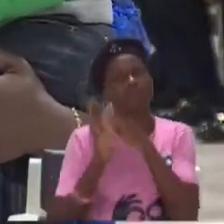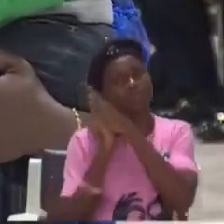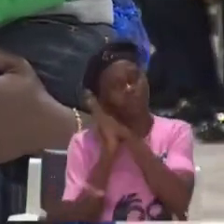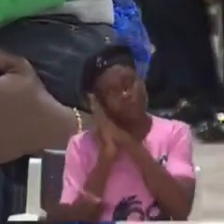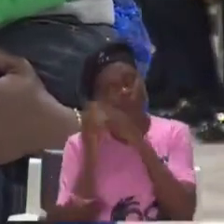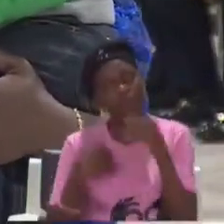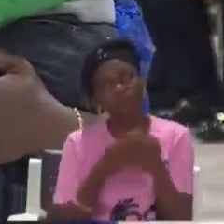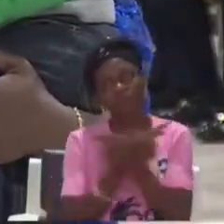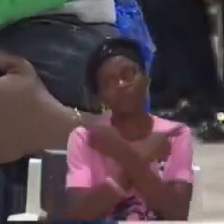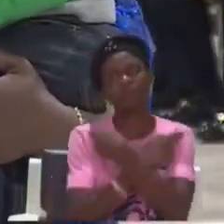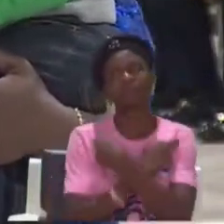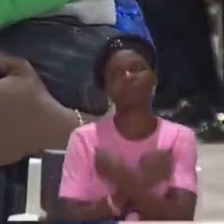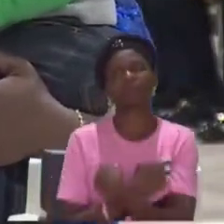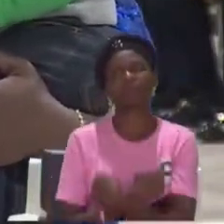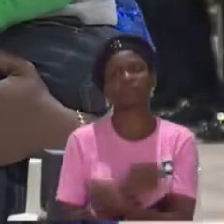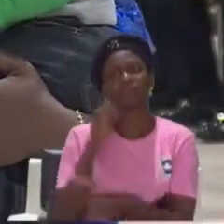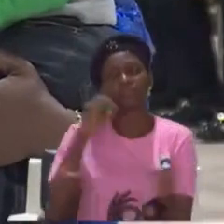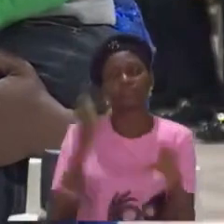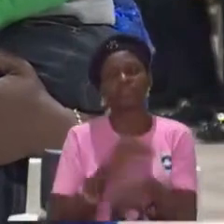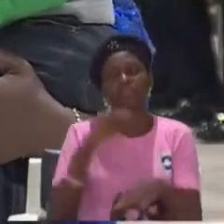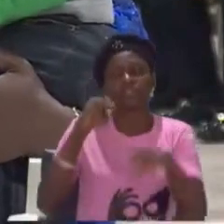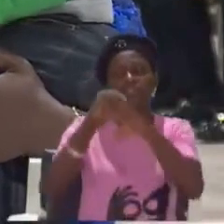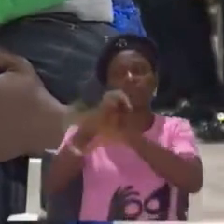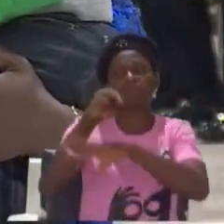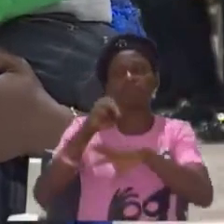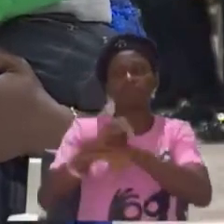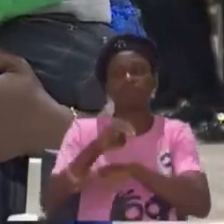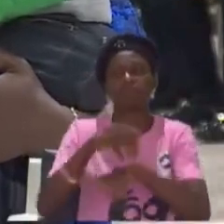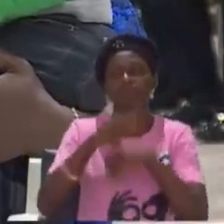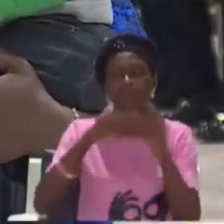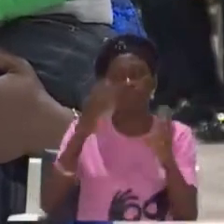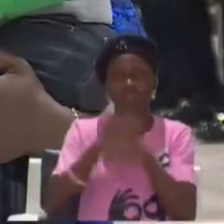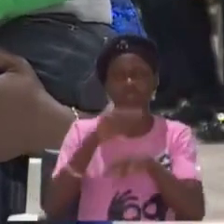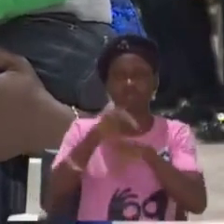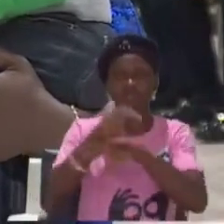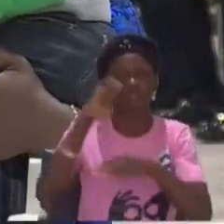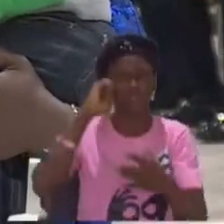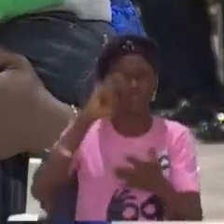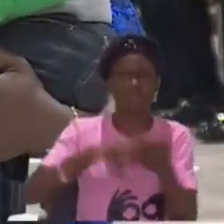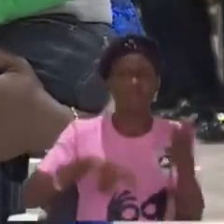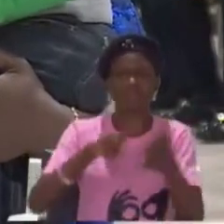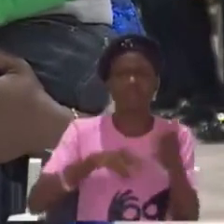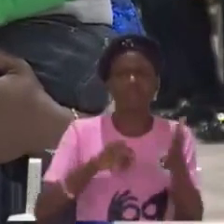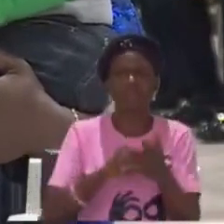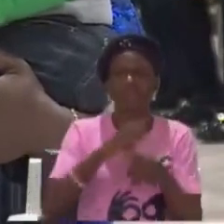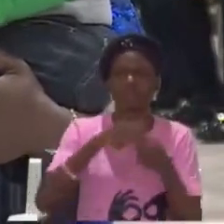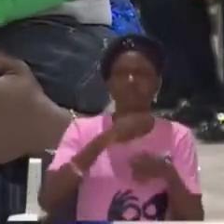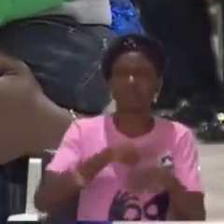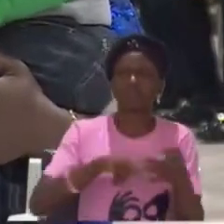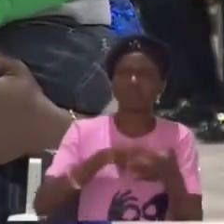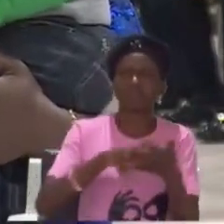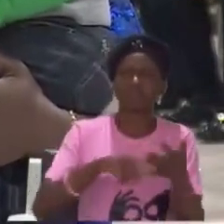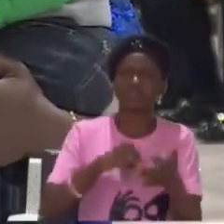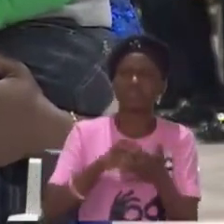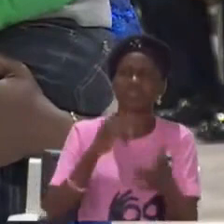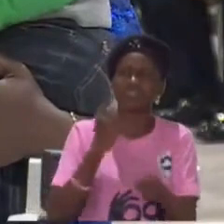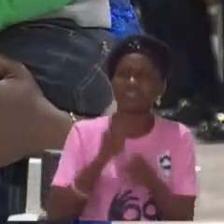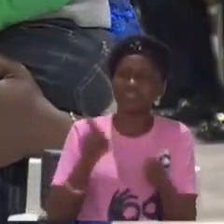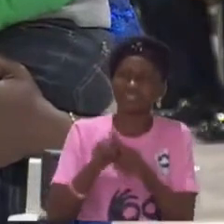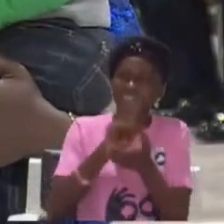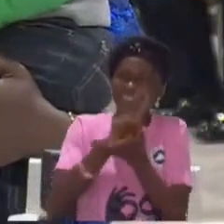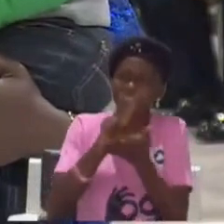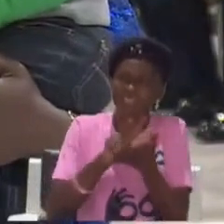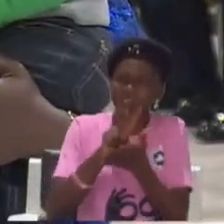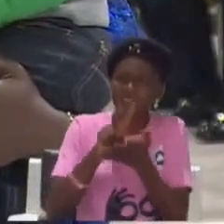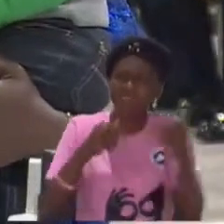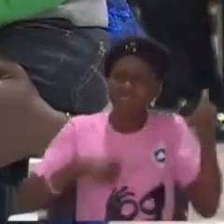having my rest. I got a text. When I got the text, I read it. When I read it, it's just like a film. But